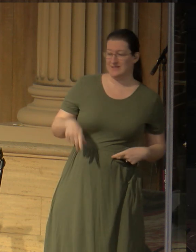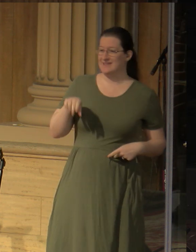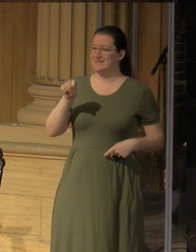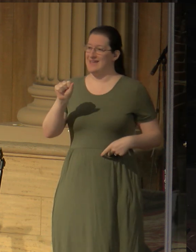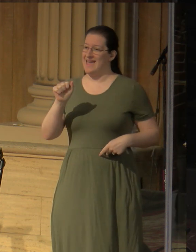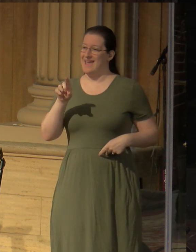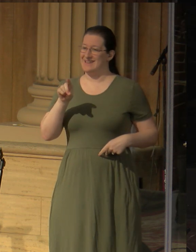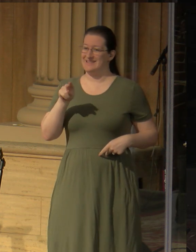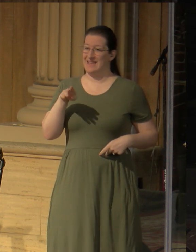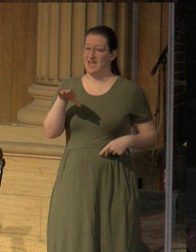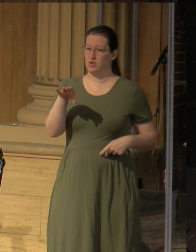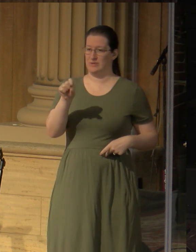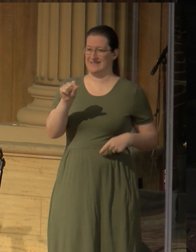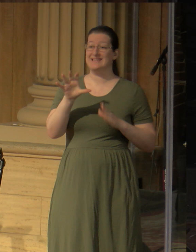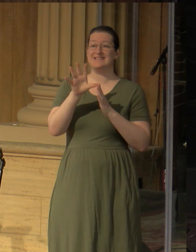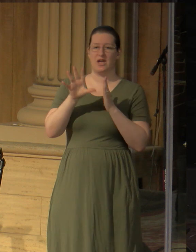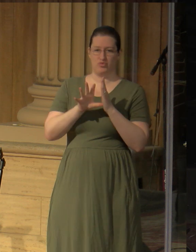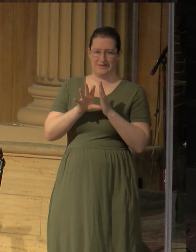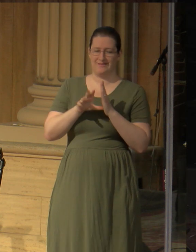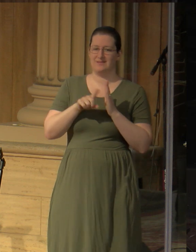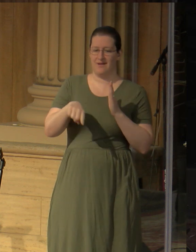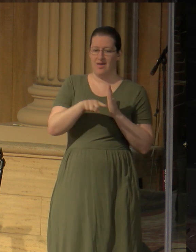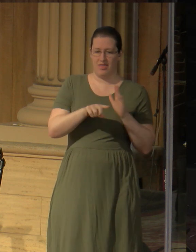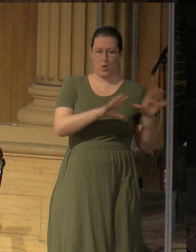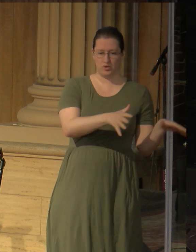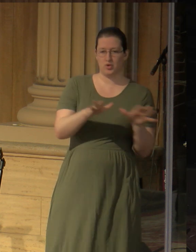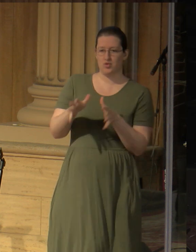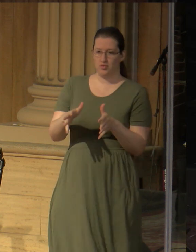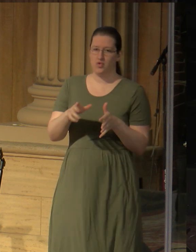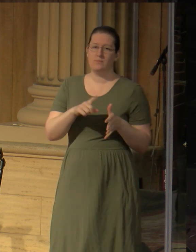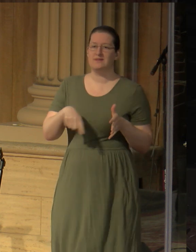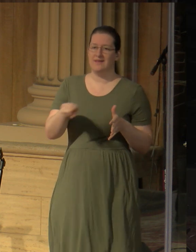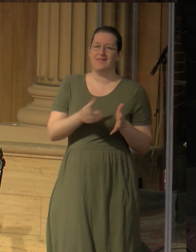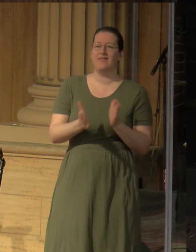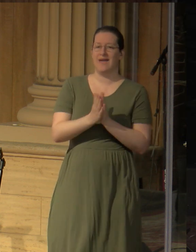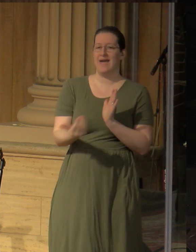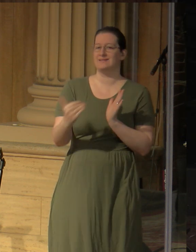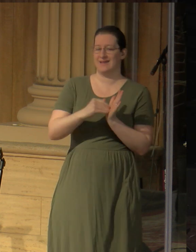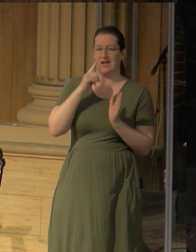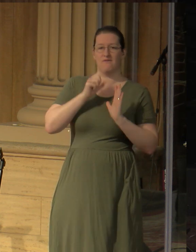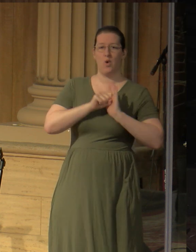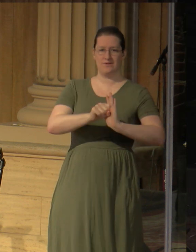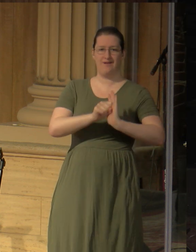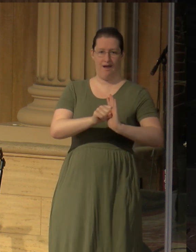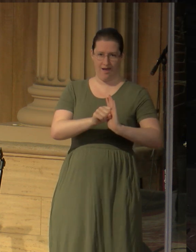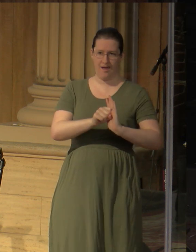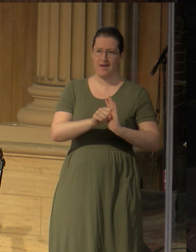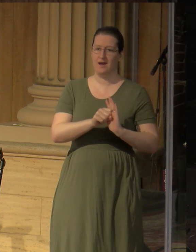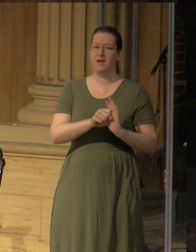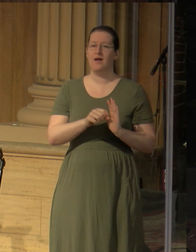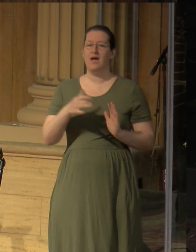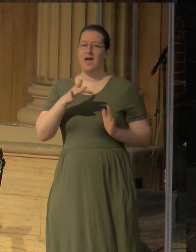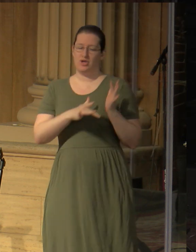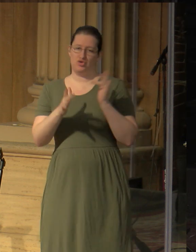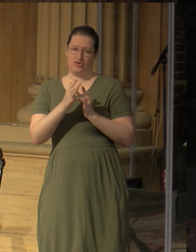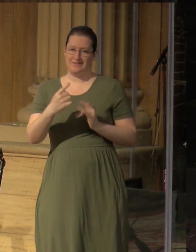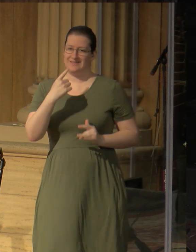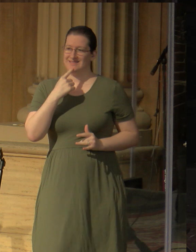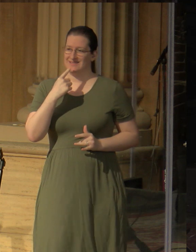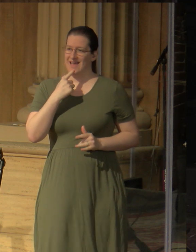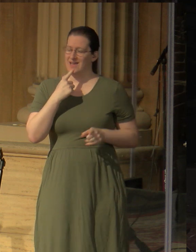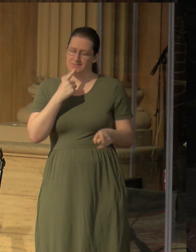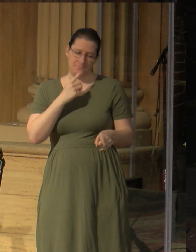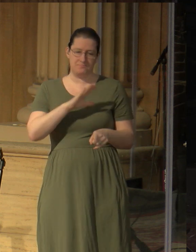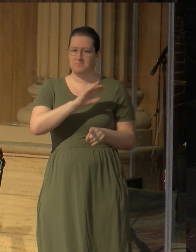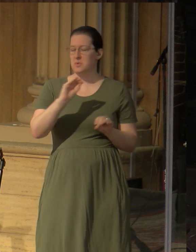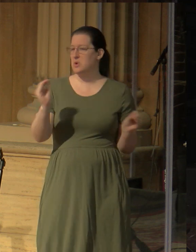for a sign, and he says, no sign will be given except for the sign of the prophet Jonah. And the reason that we're skipping it now is because there was a nearly identical